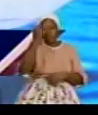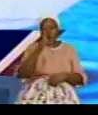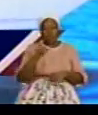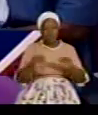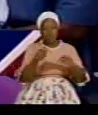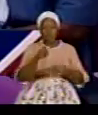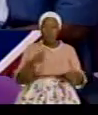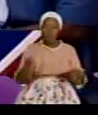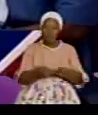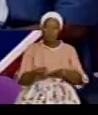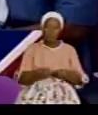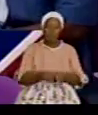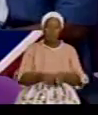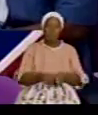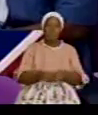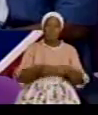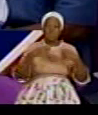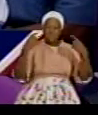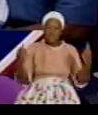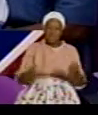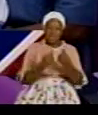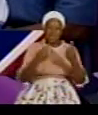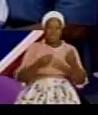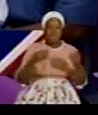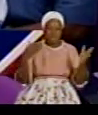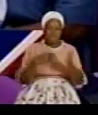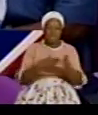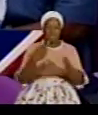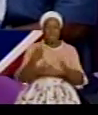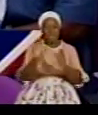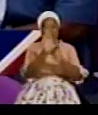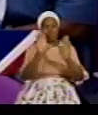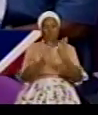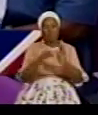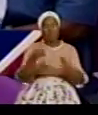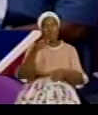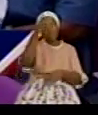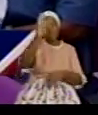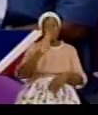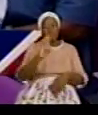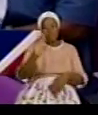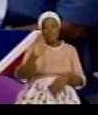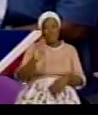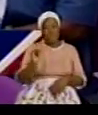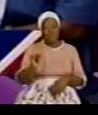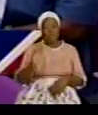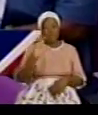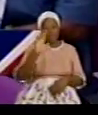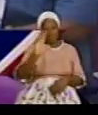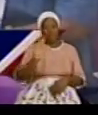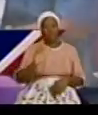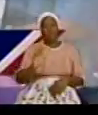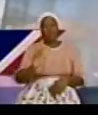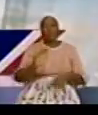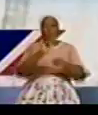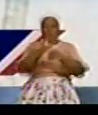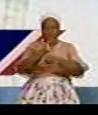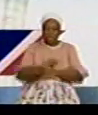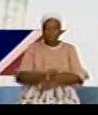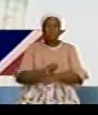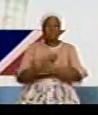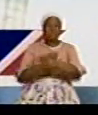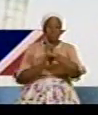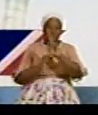also transgress the commandment of God by your